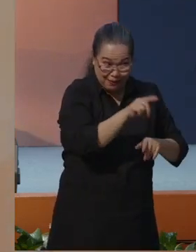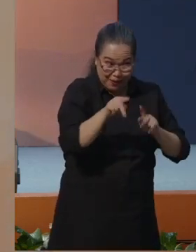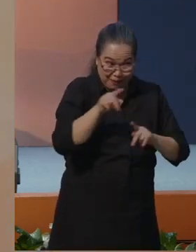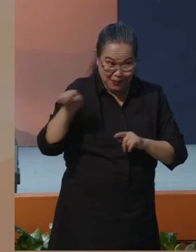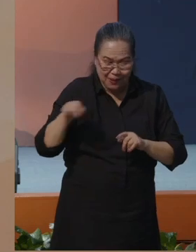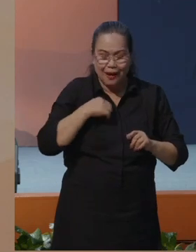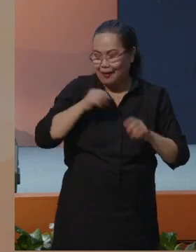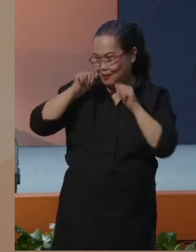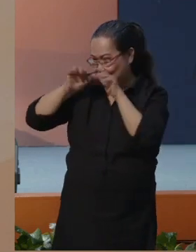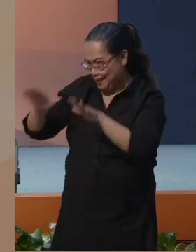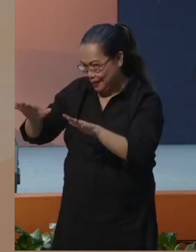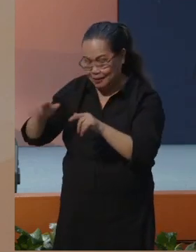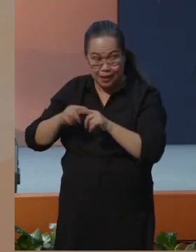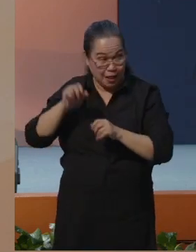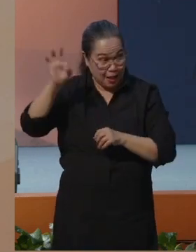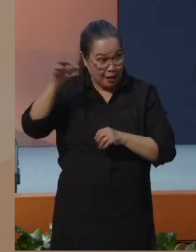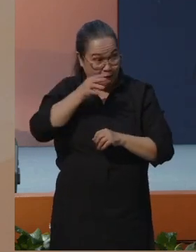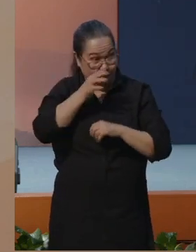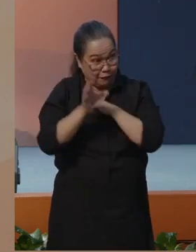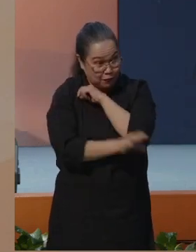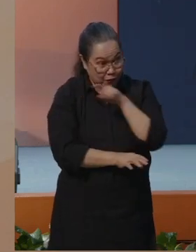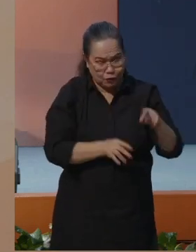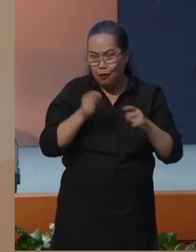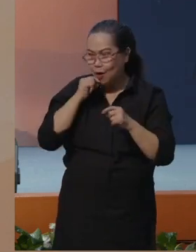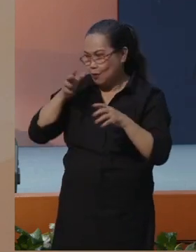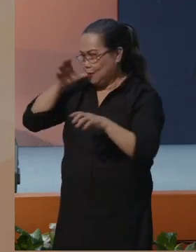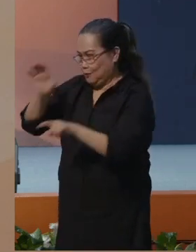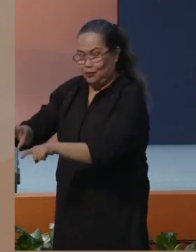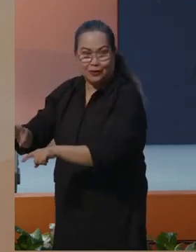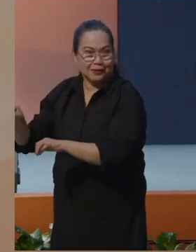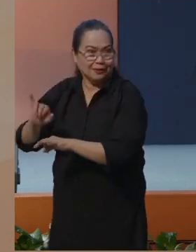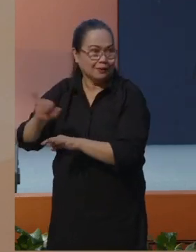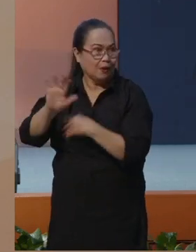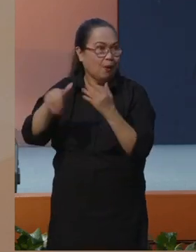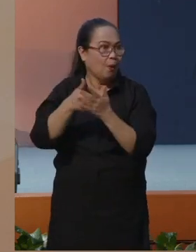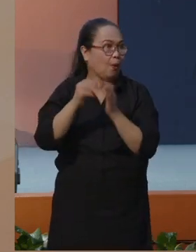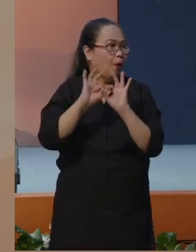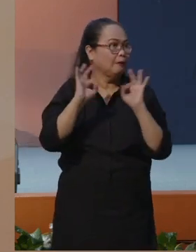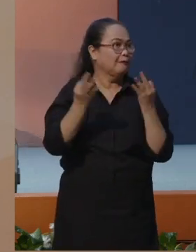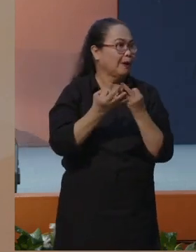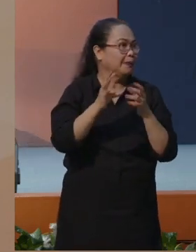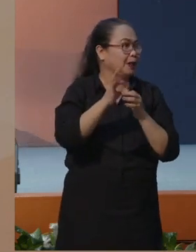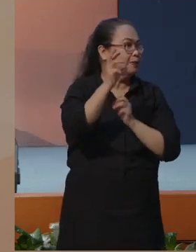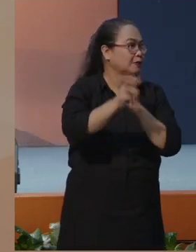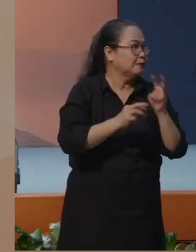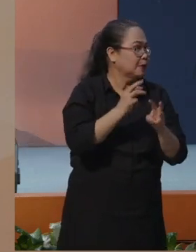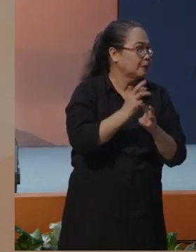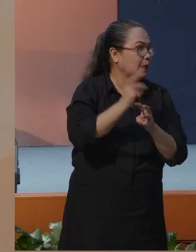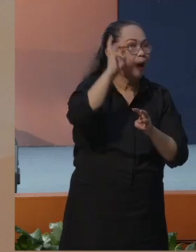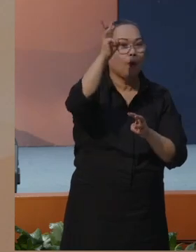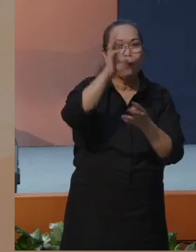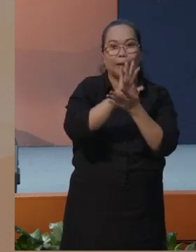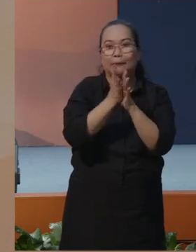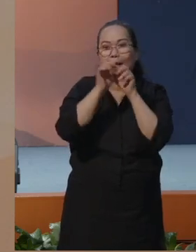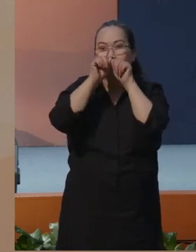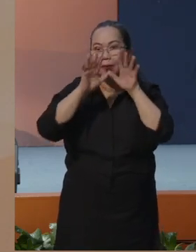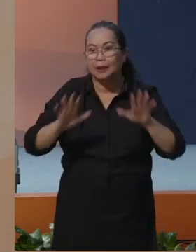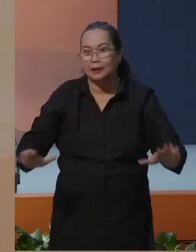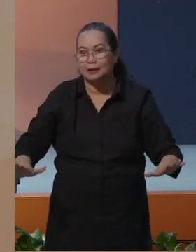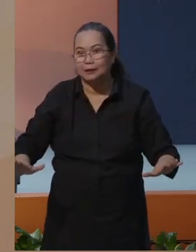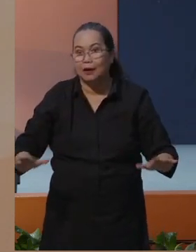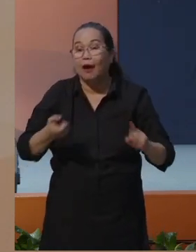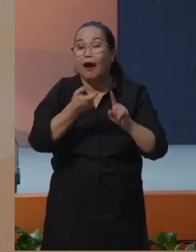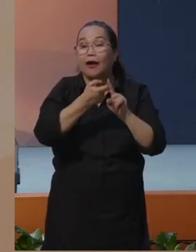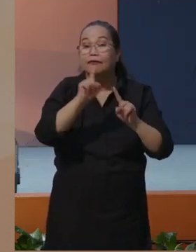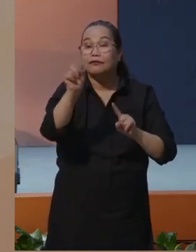I will curse, and in you all the families of the earth shall be blessed.